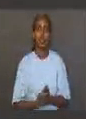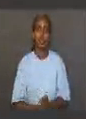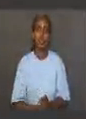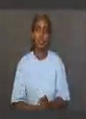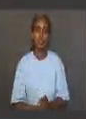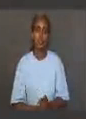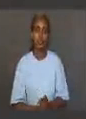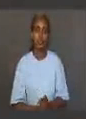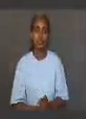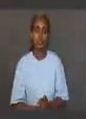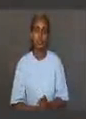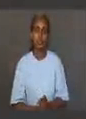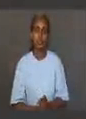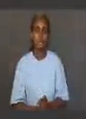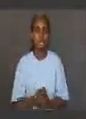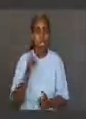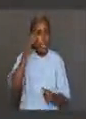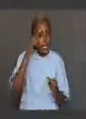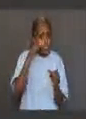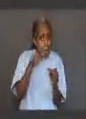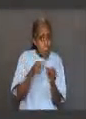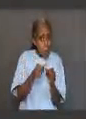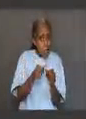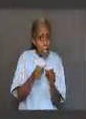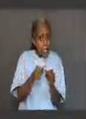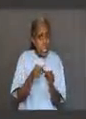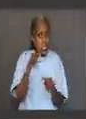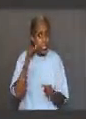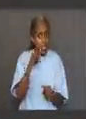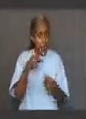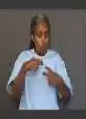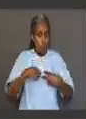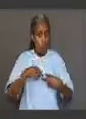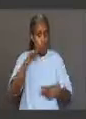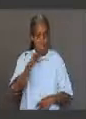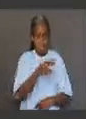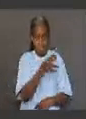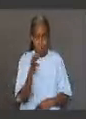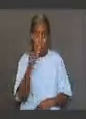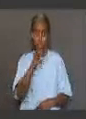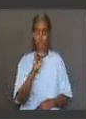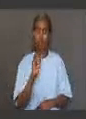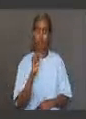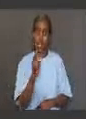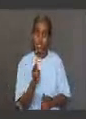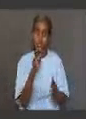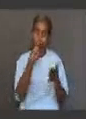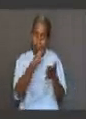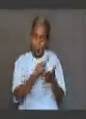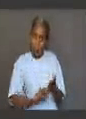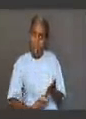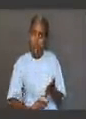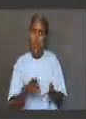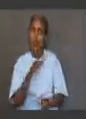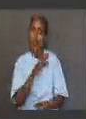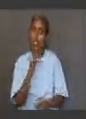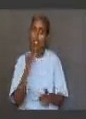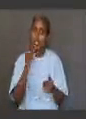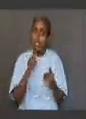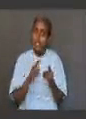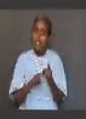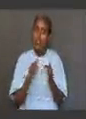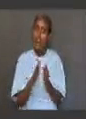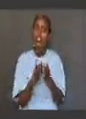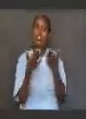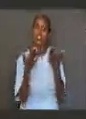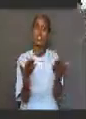321. Remember that you have a table of logarithmic values at the end of your